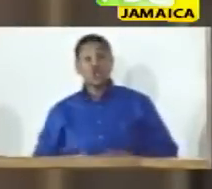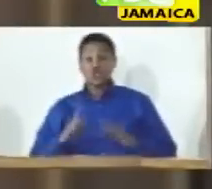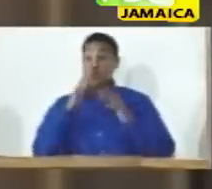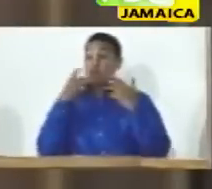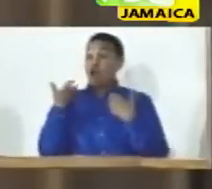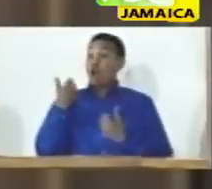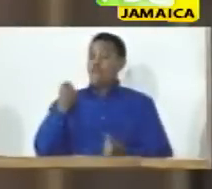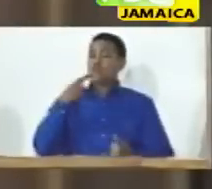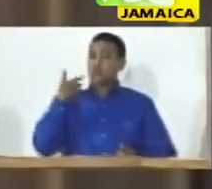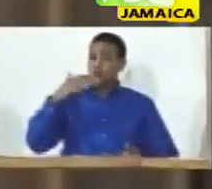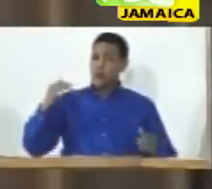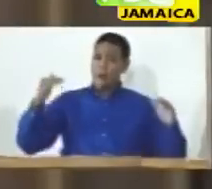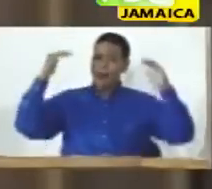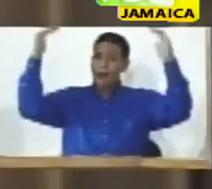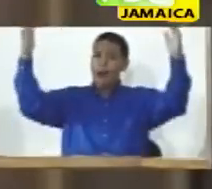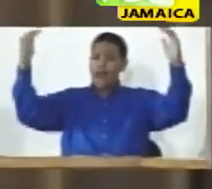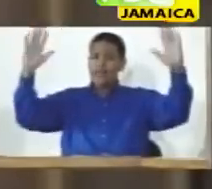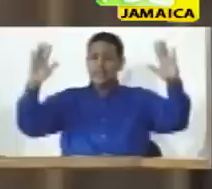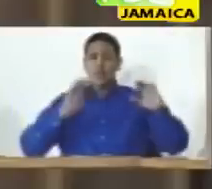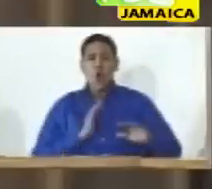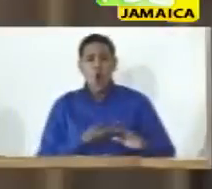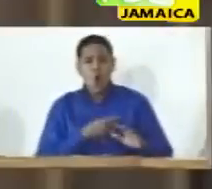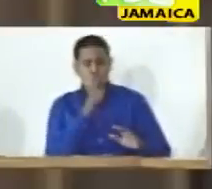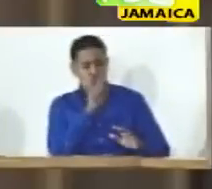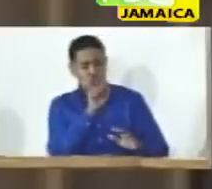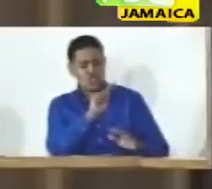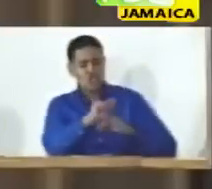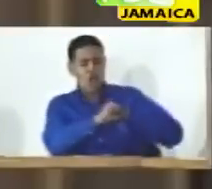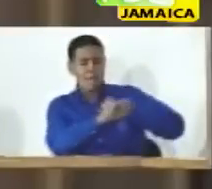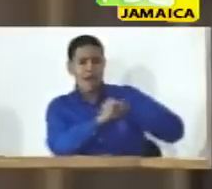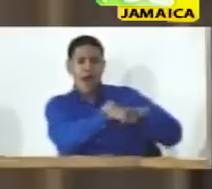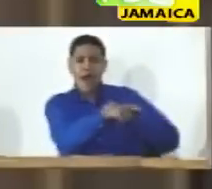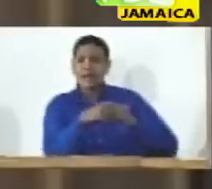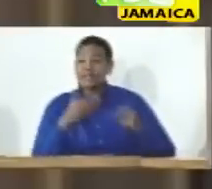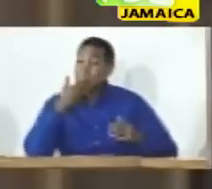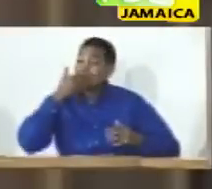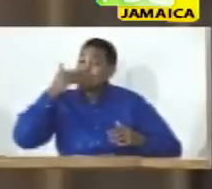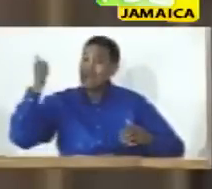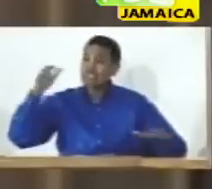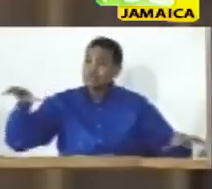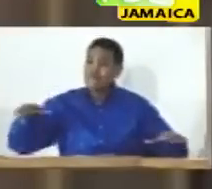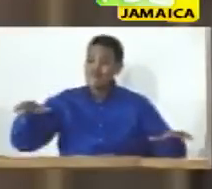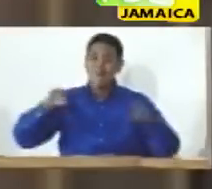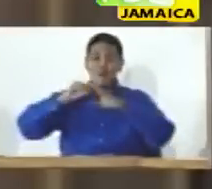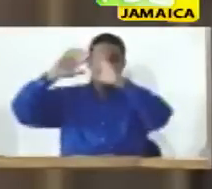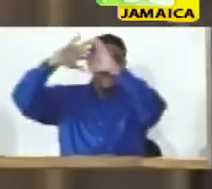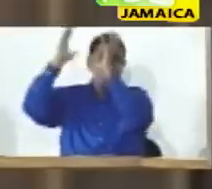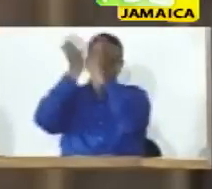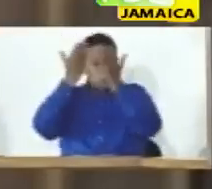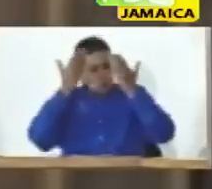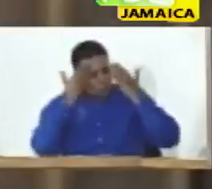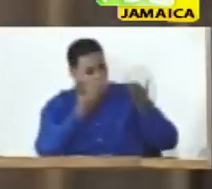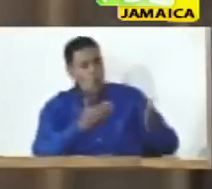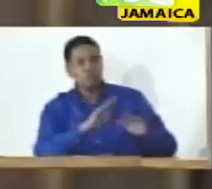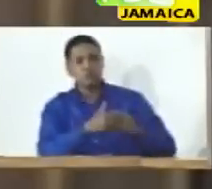are high. Our stock market is among the best performing in the world.